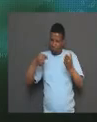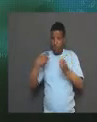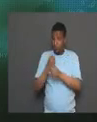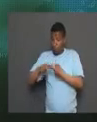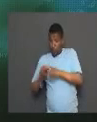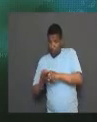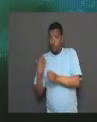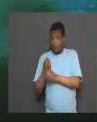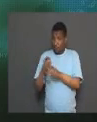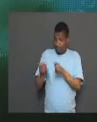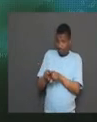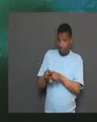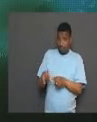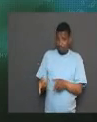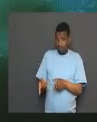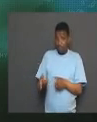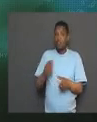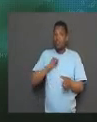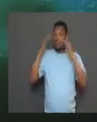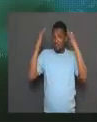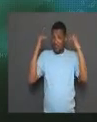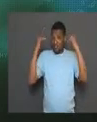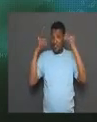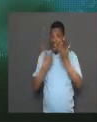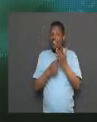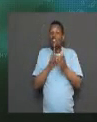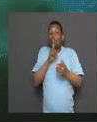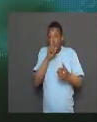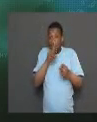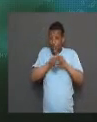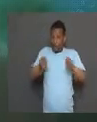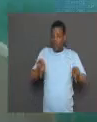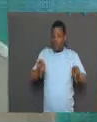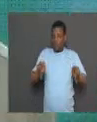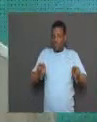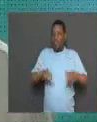classmates. I hope that they are not too different.